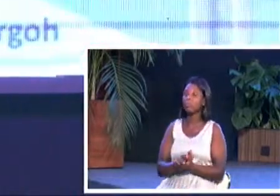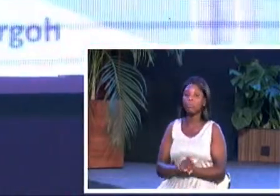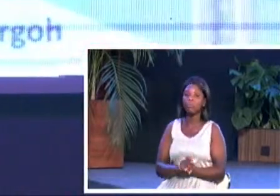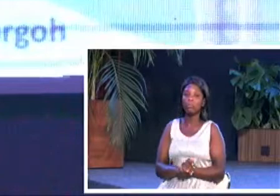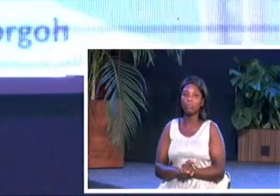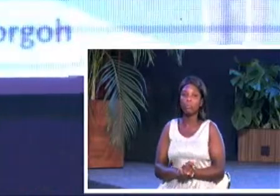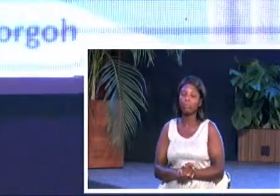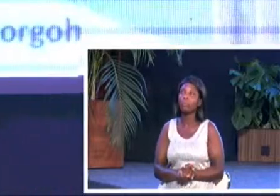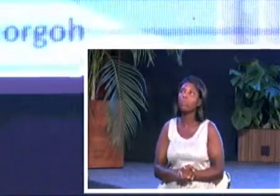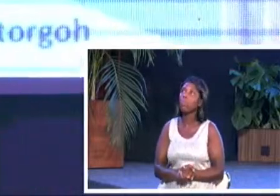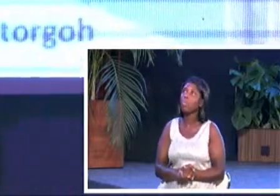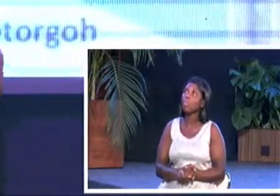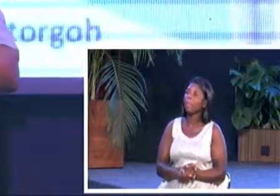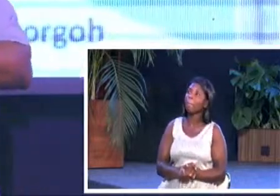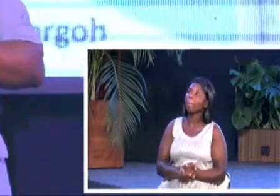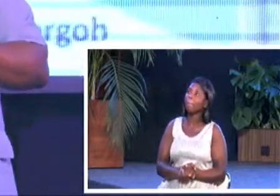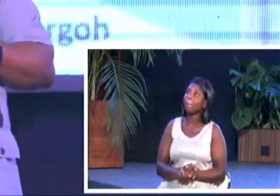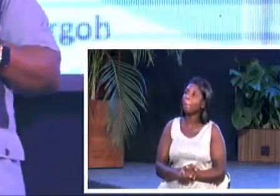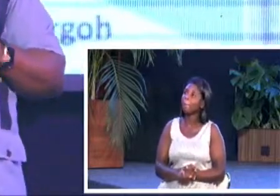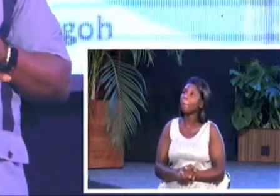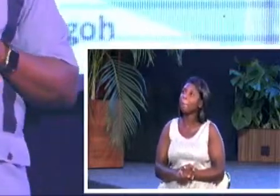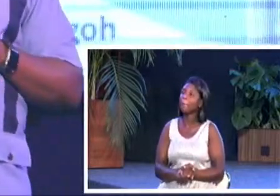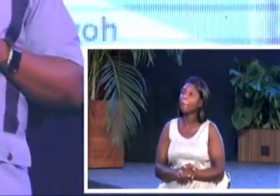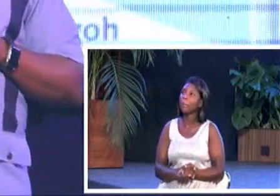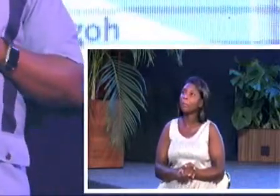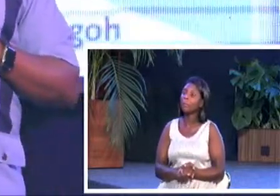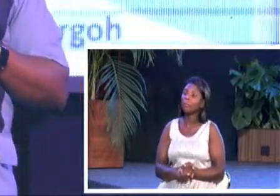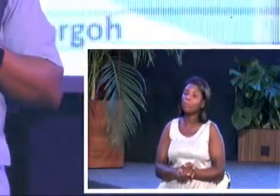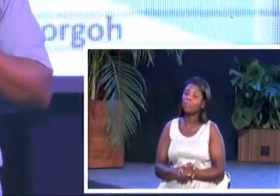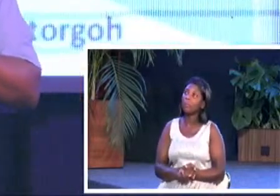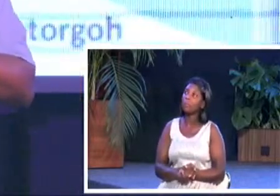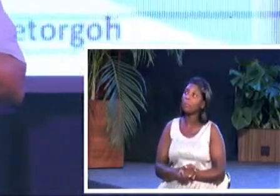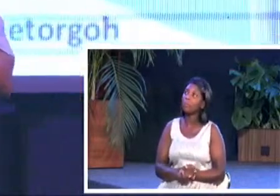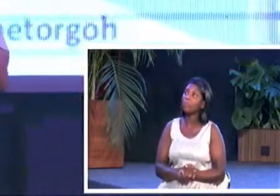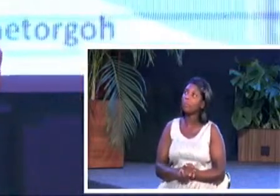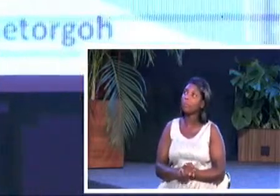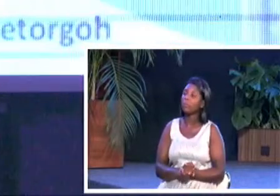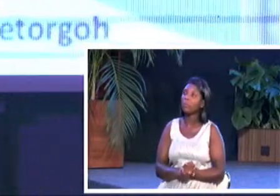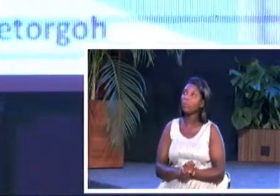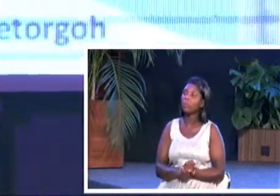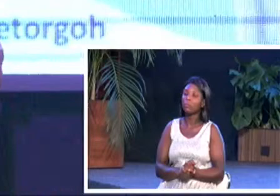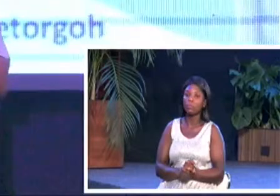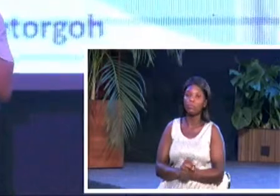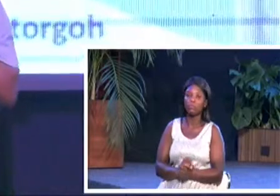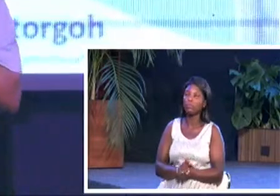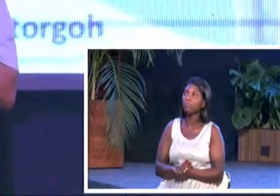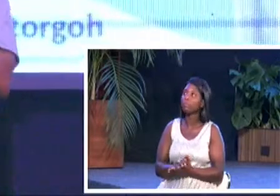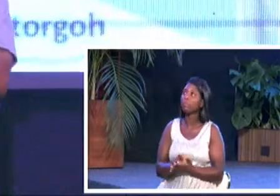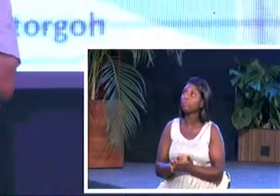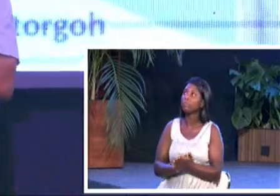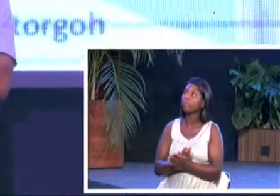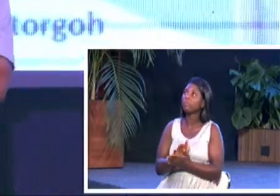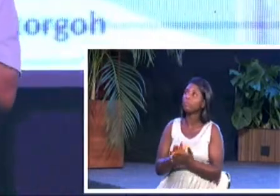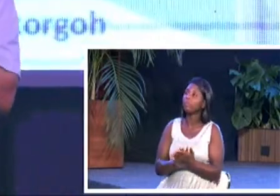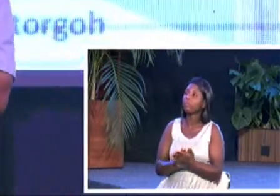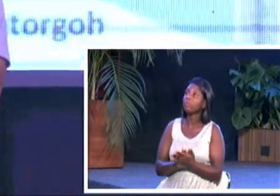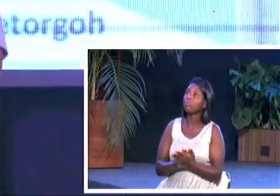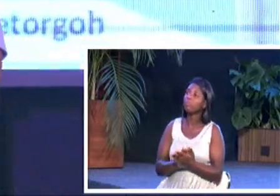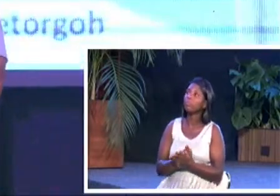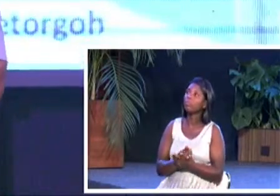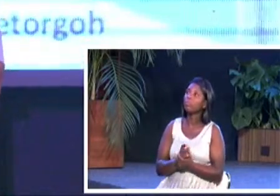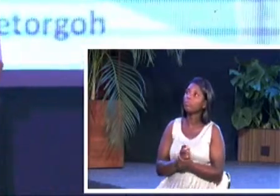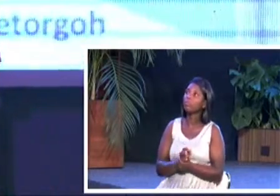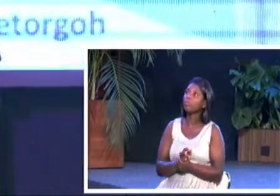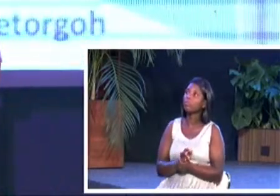have a digital public relations manager, and then you are supposed to also help measure the sentiments of the people, how